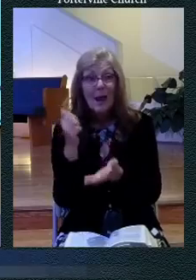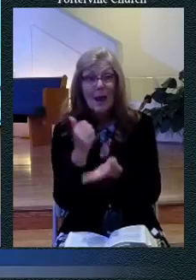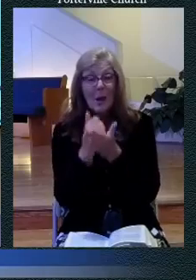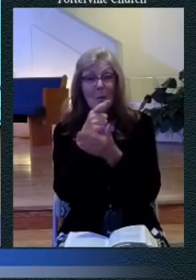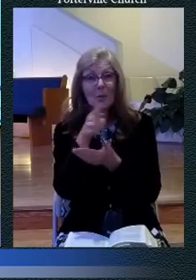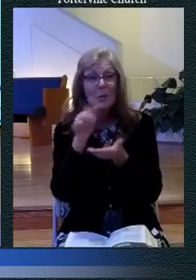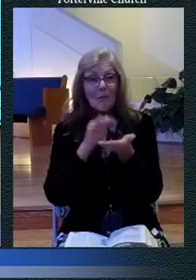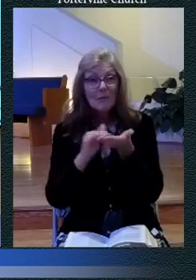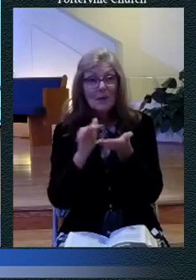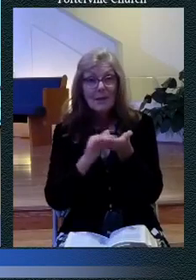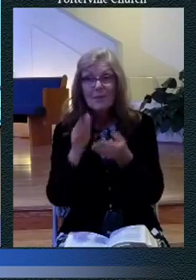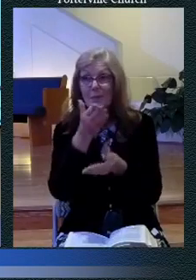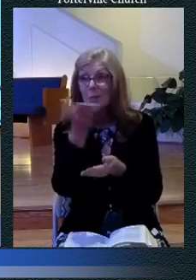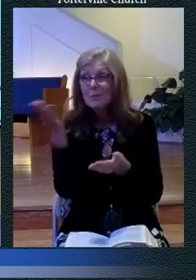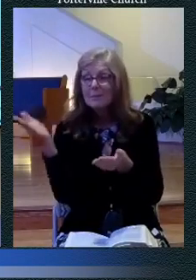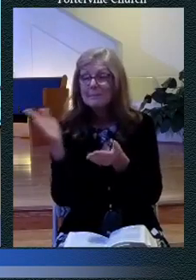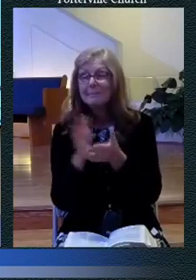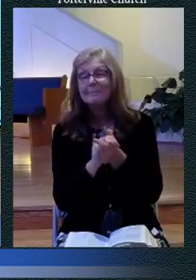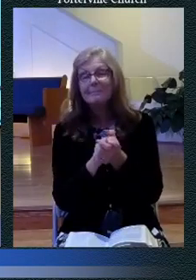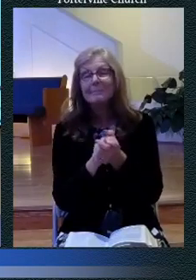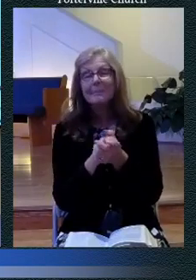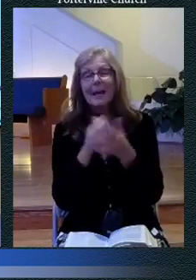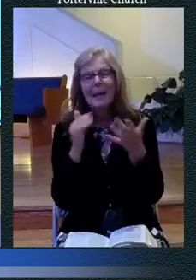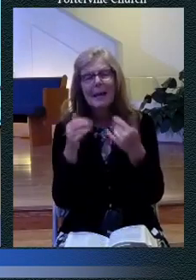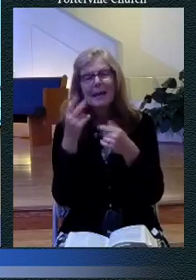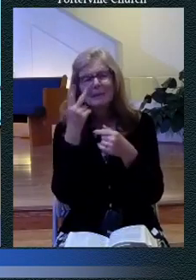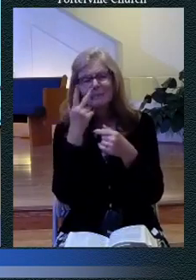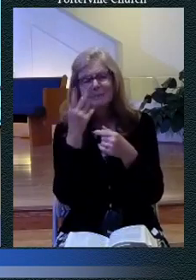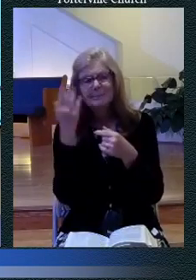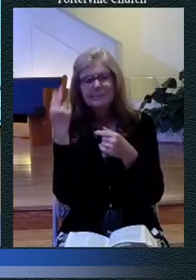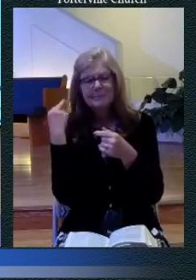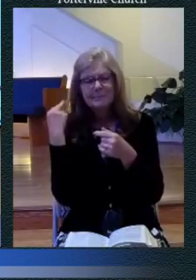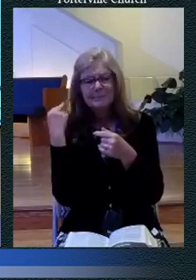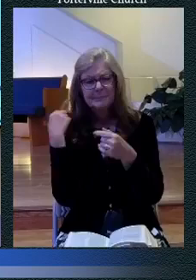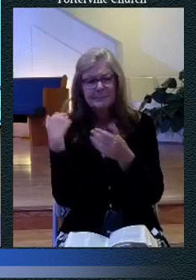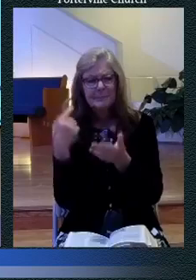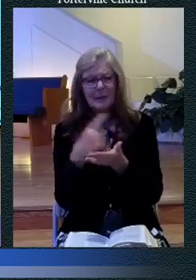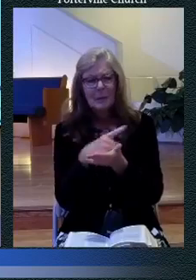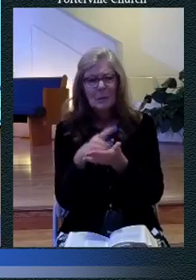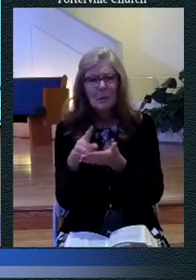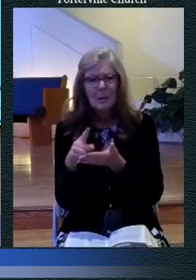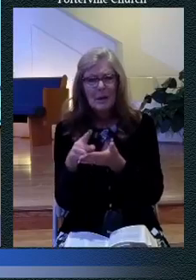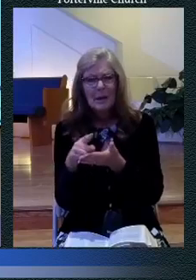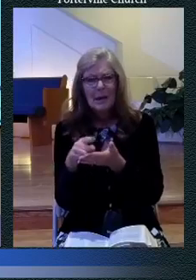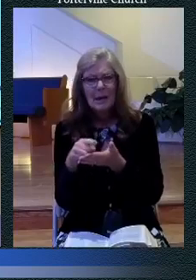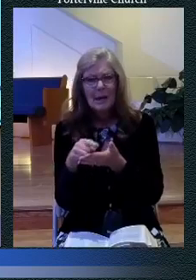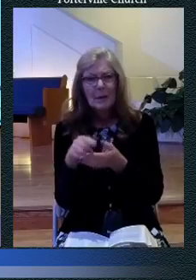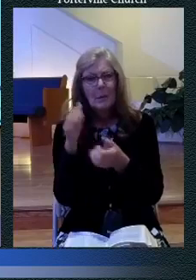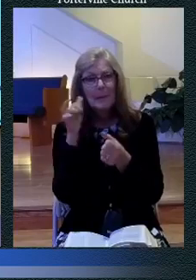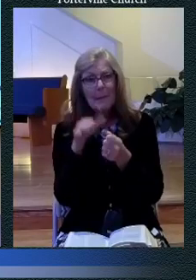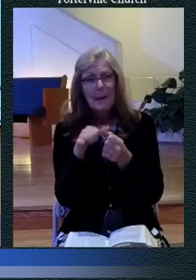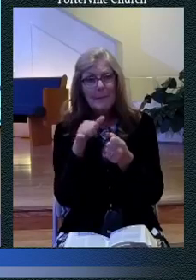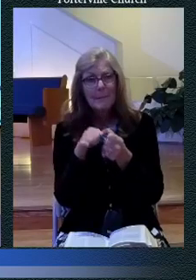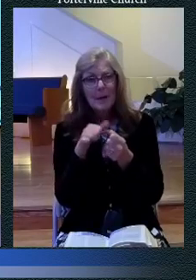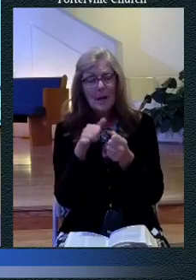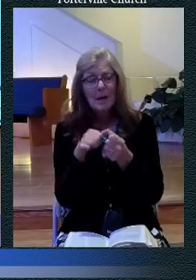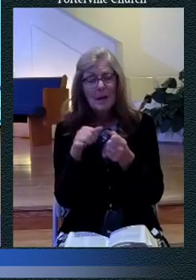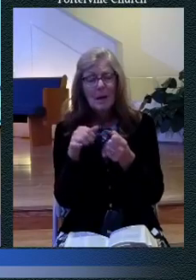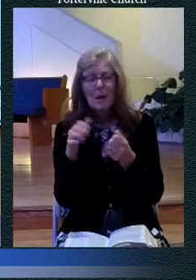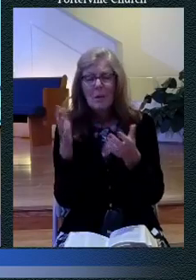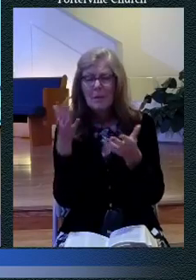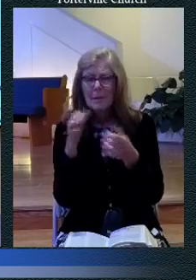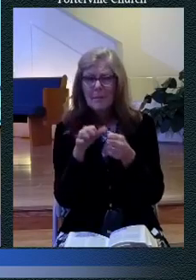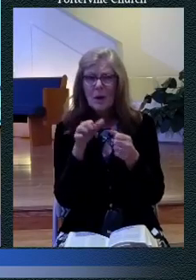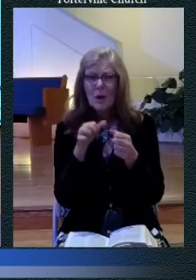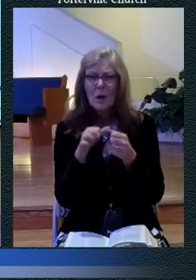Now, we've also seen in weeks past, just reminding us of the framework of our experience, what it's like for us,